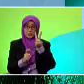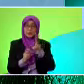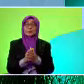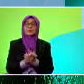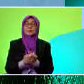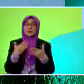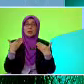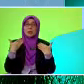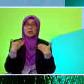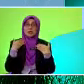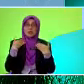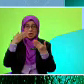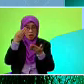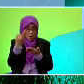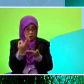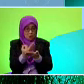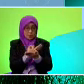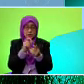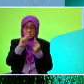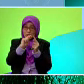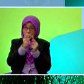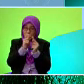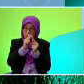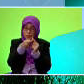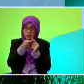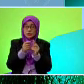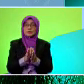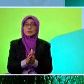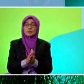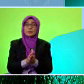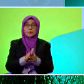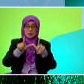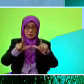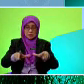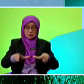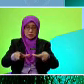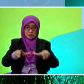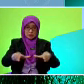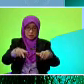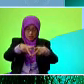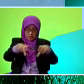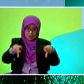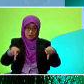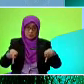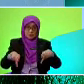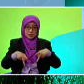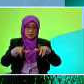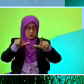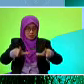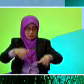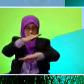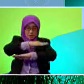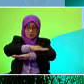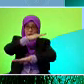prawns. I just bought it in the market. And I place it on a plate and I leave it on the table at room